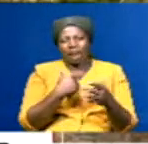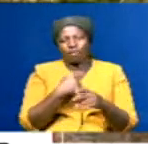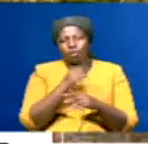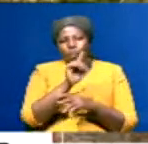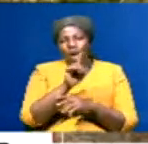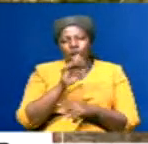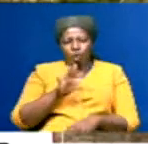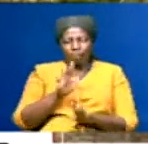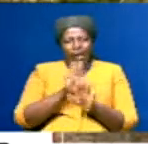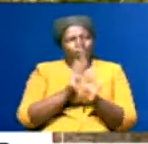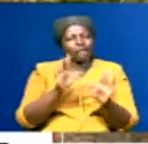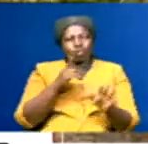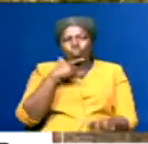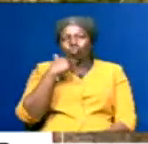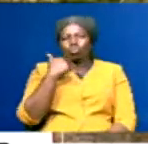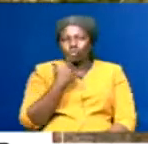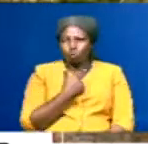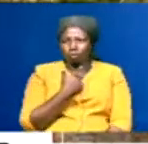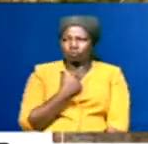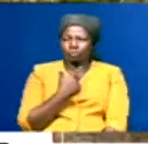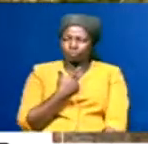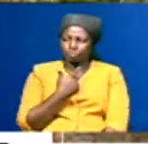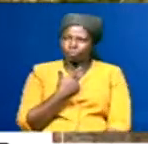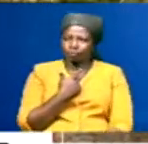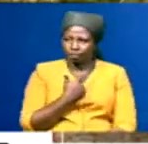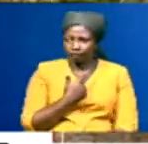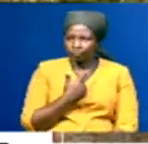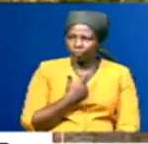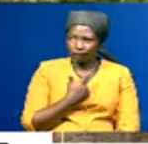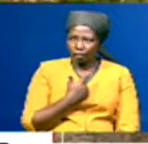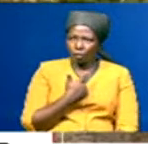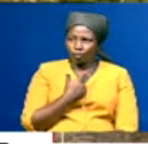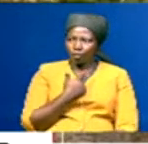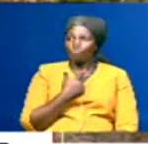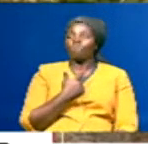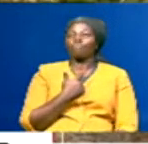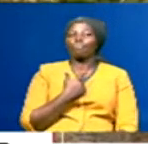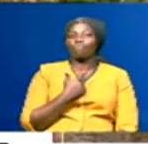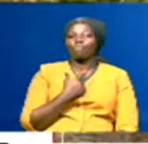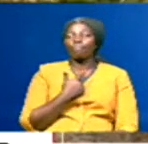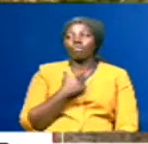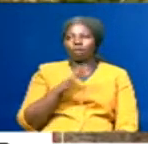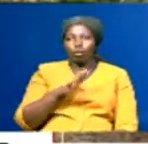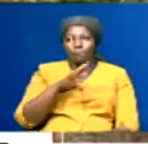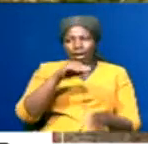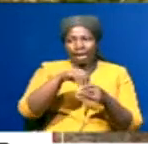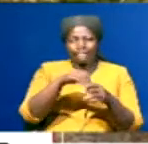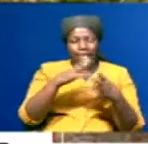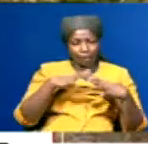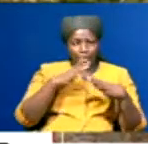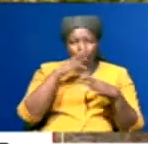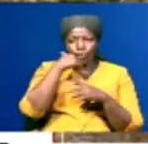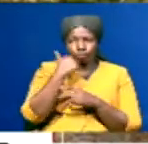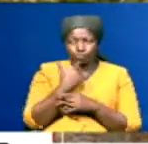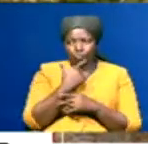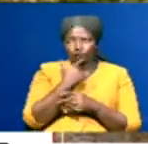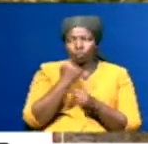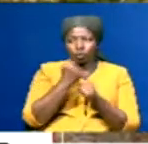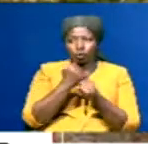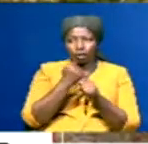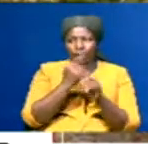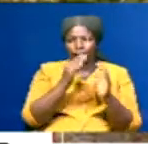woman in this, among these people who were during this conference,